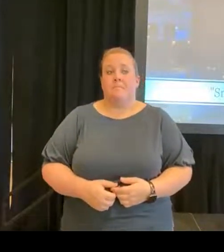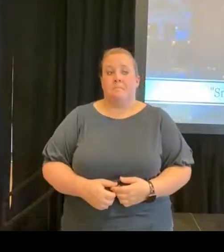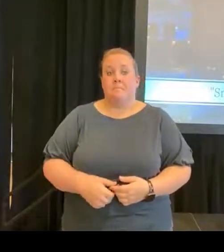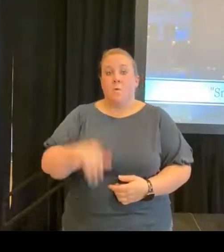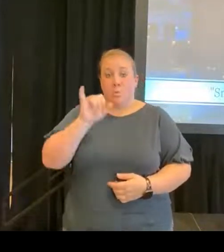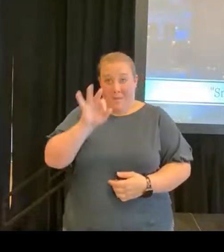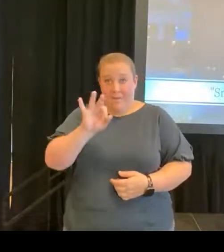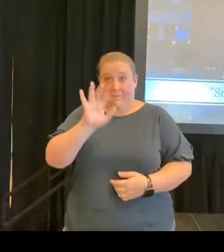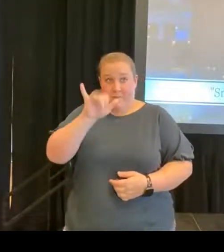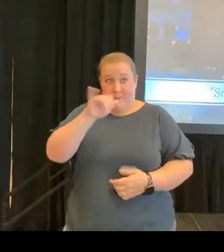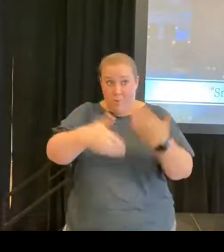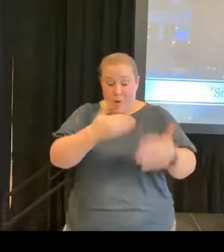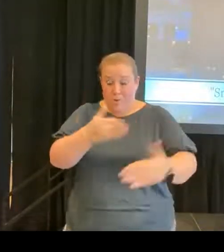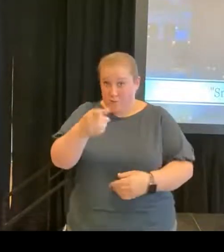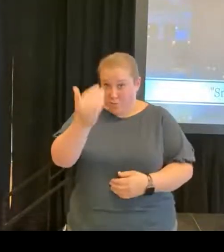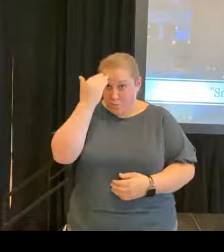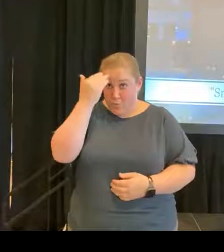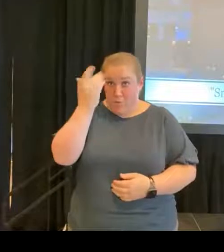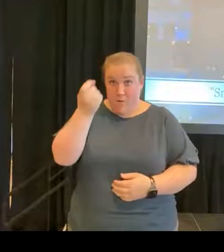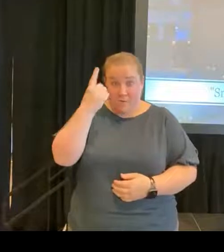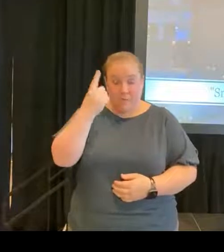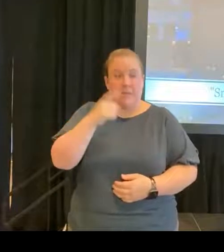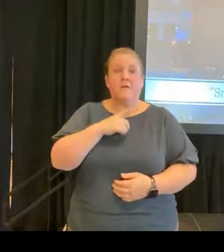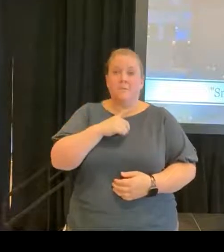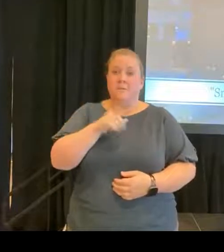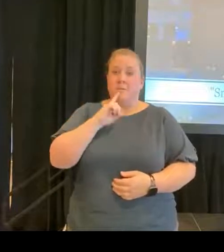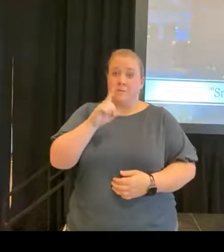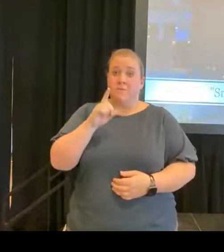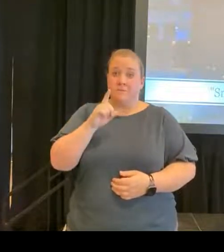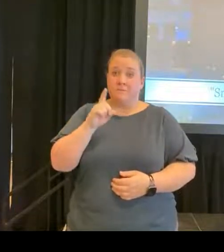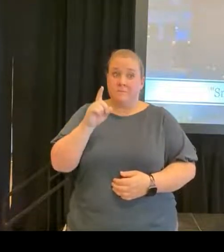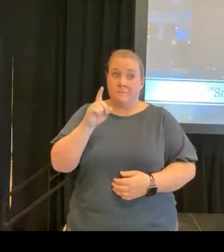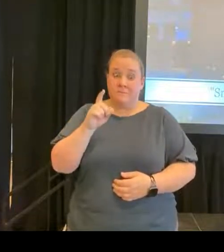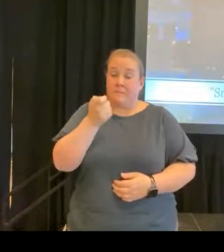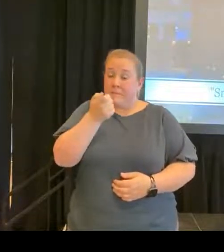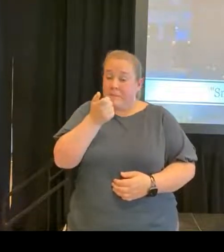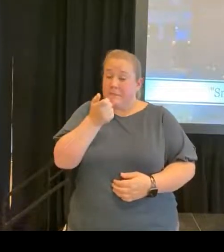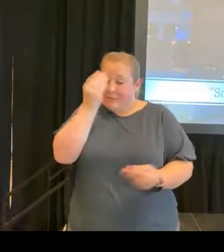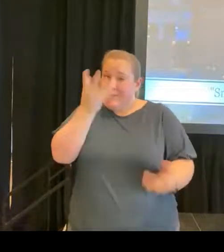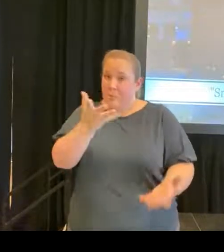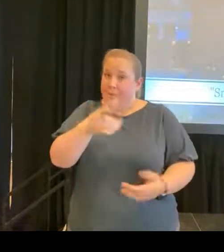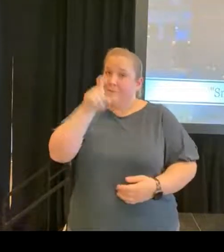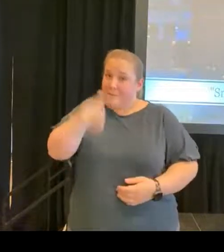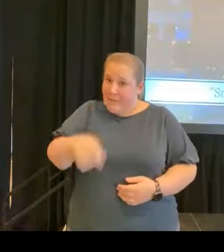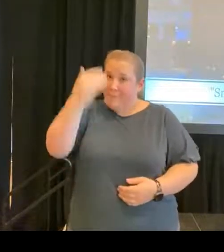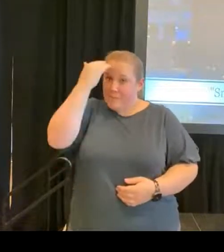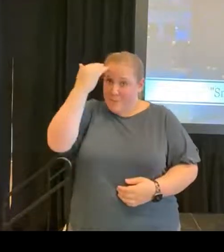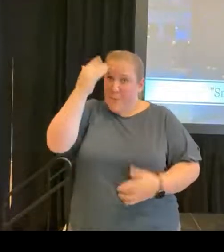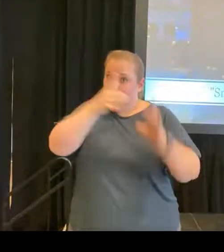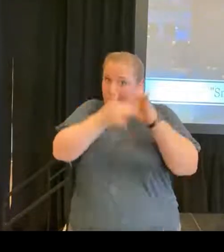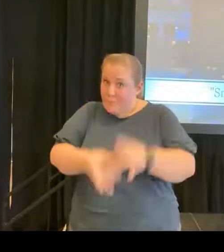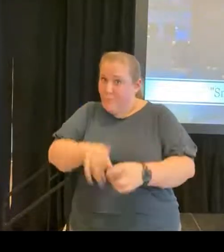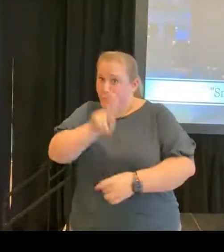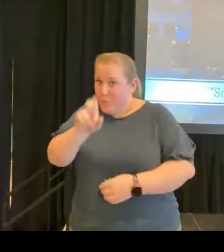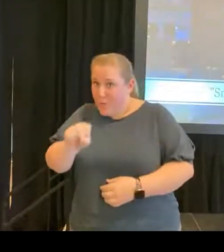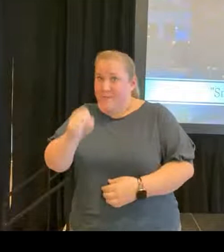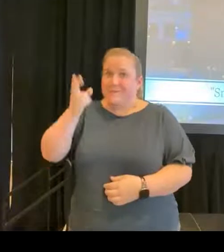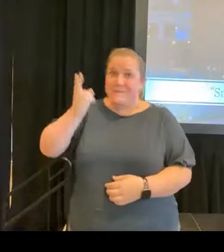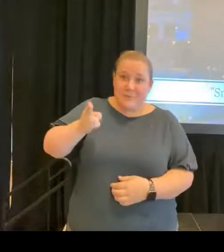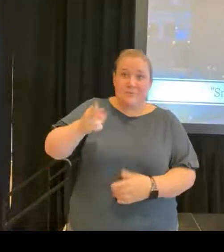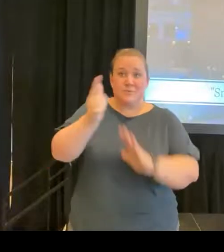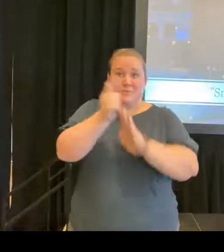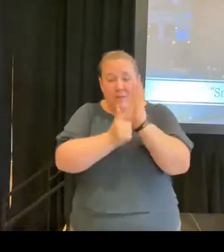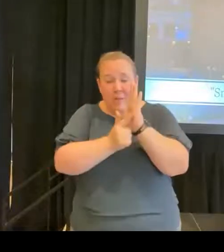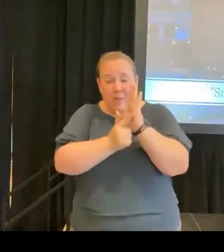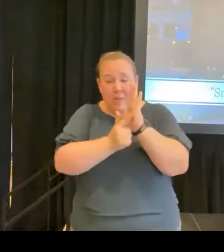that process, there's a bit of information you need to know about the United States and its history and its laws